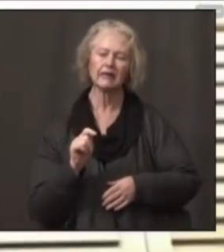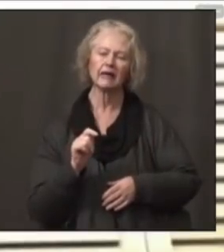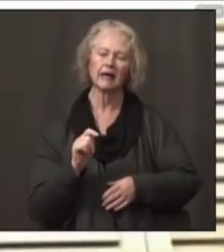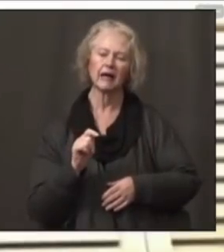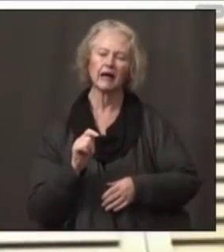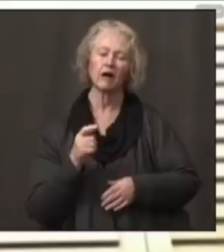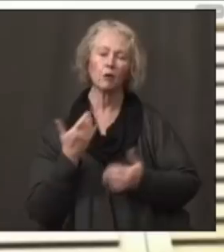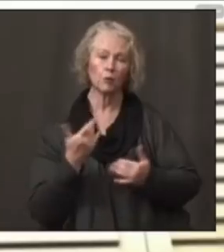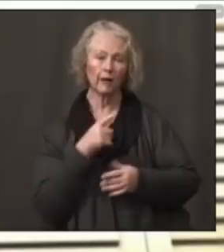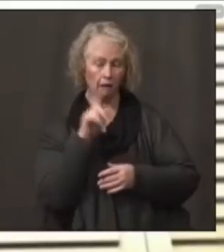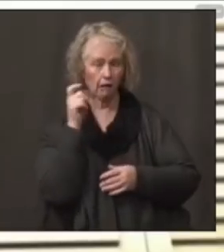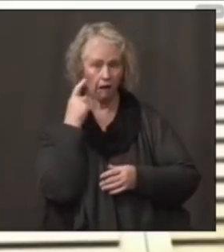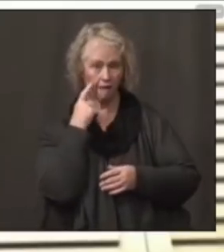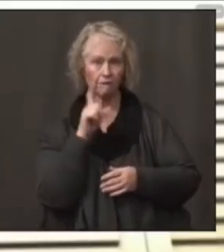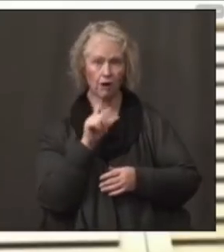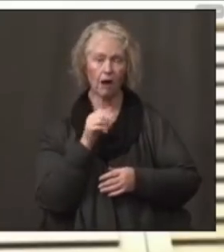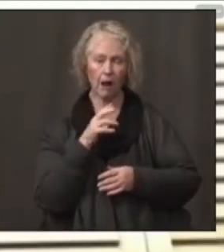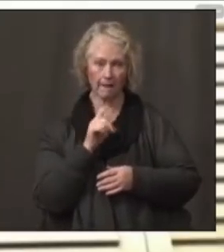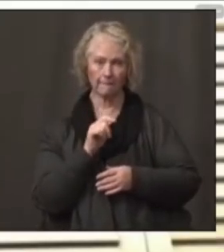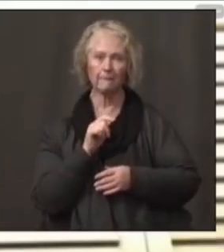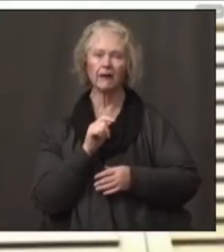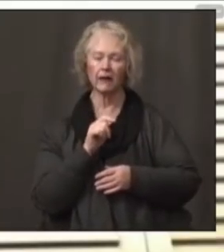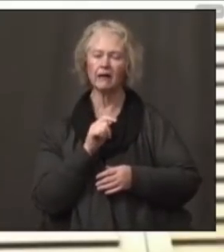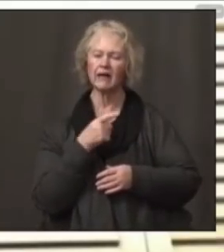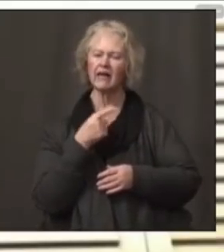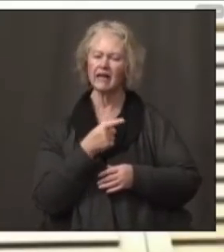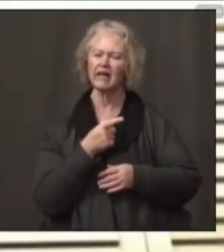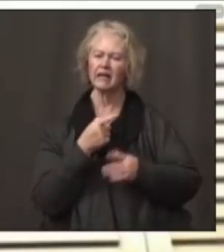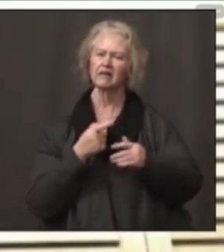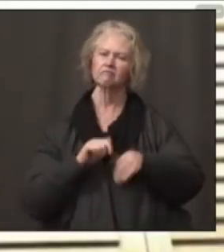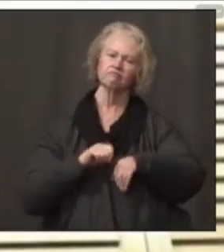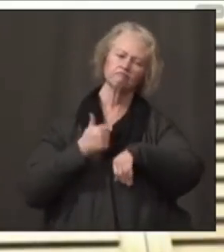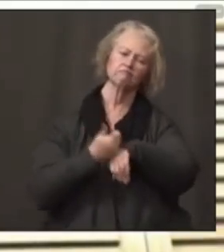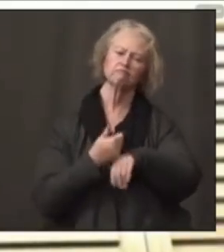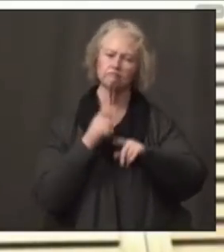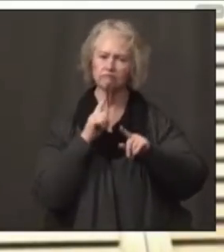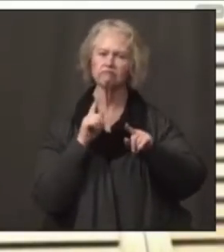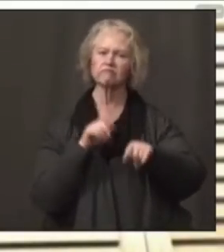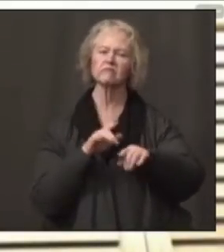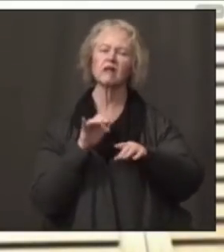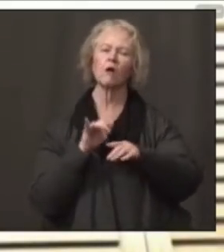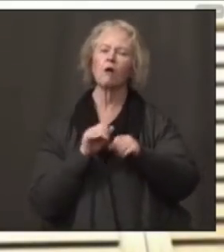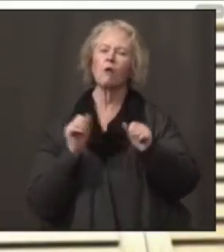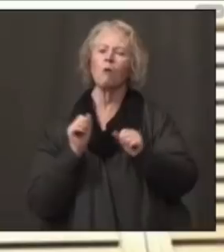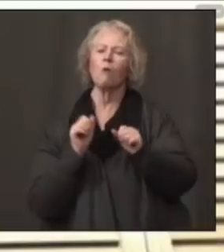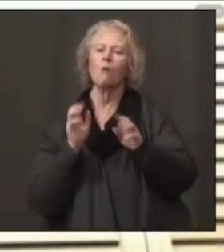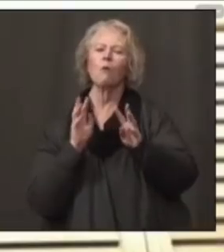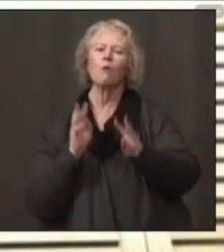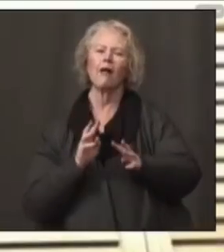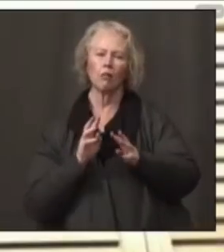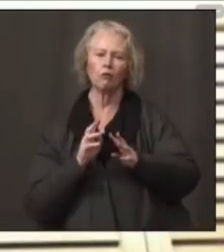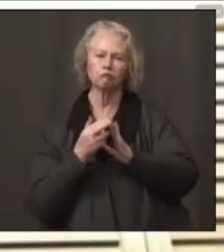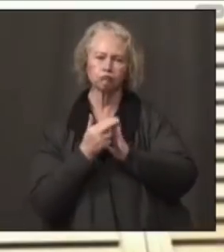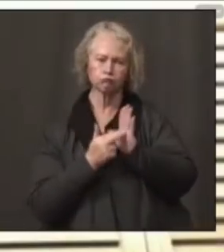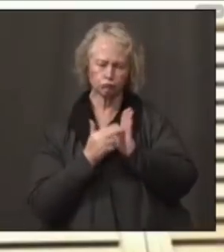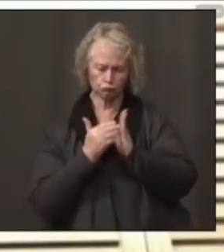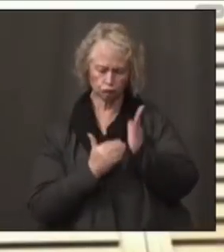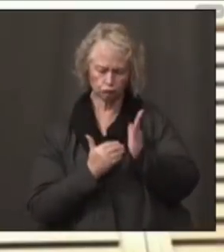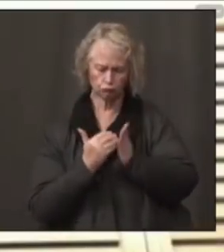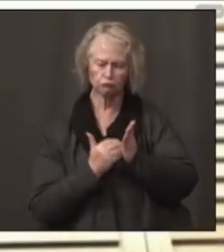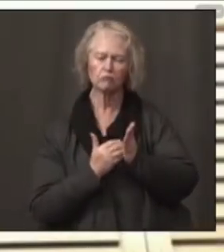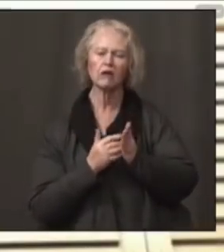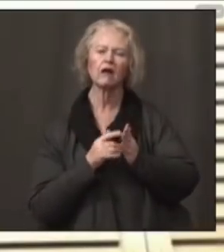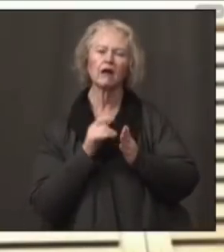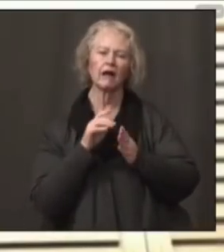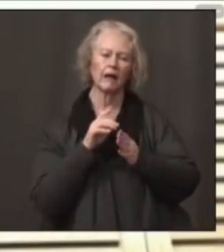Governor Lamont activated the cold weather protocol. This is a multi-state agency collaboration with partners, including